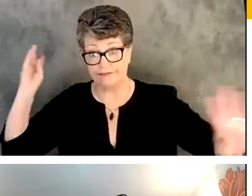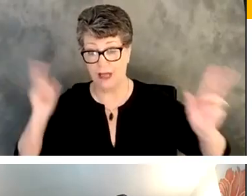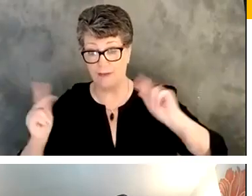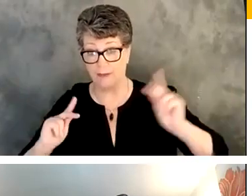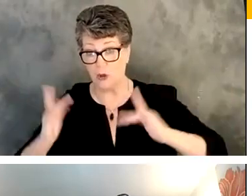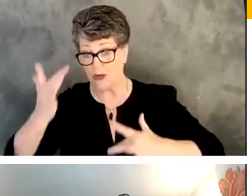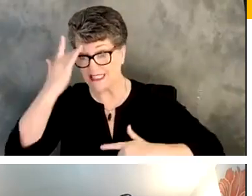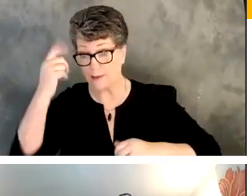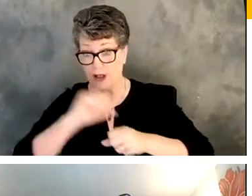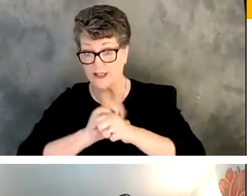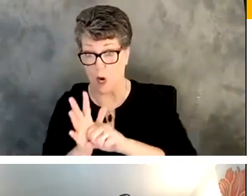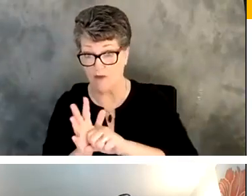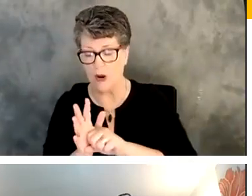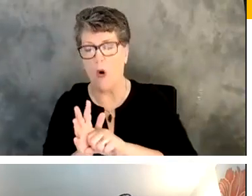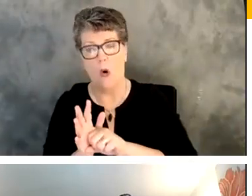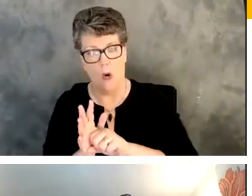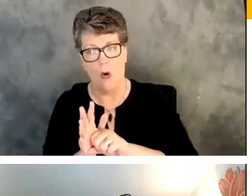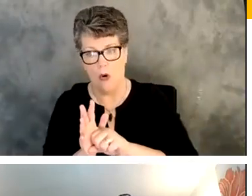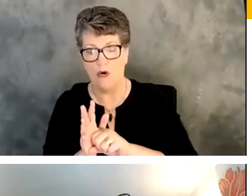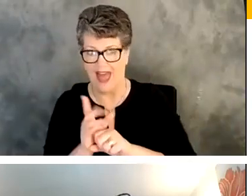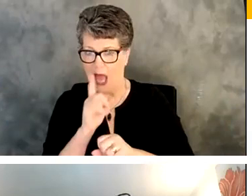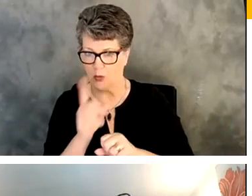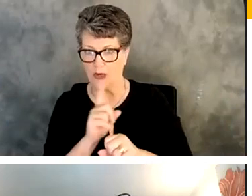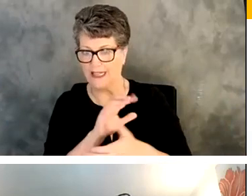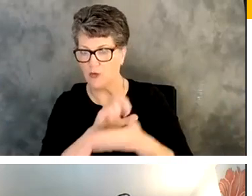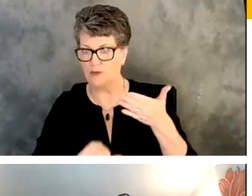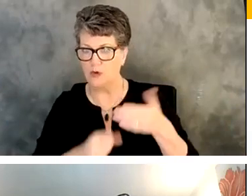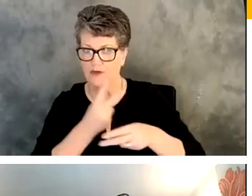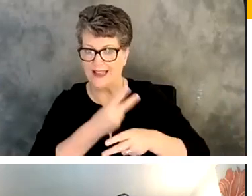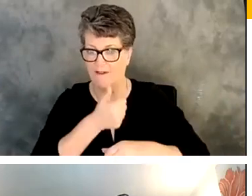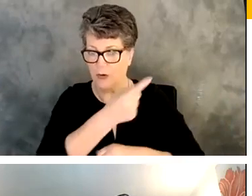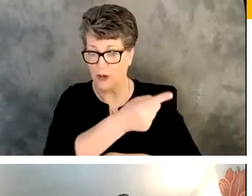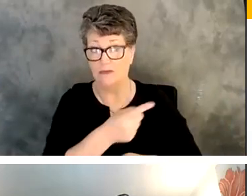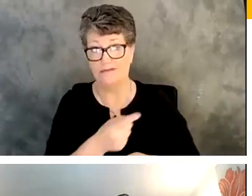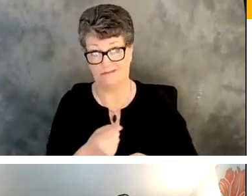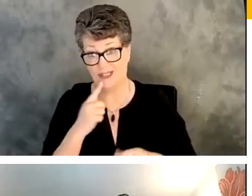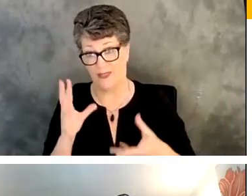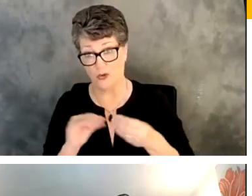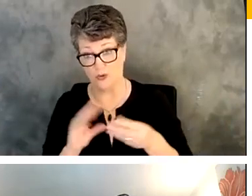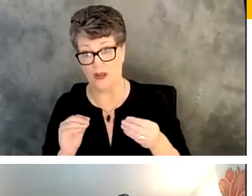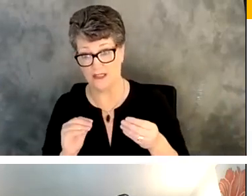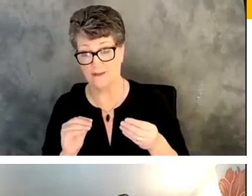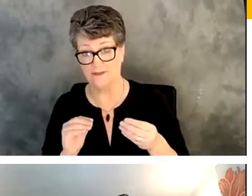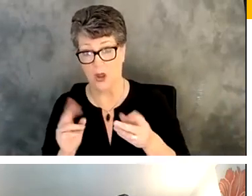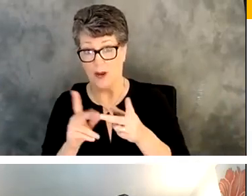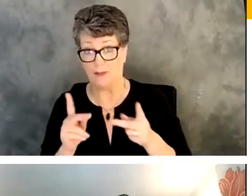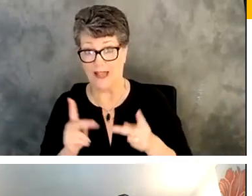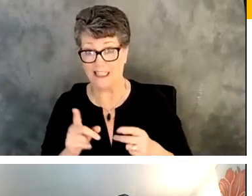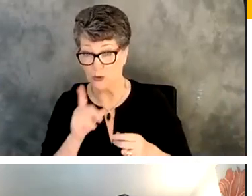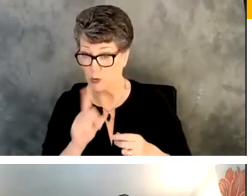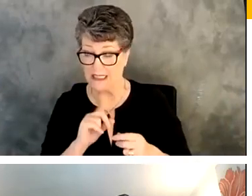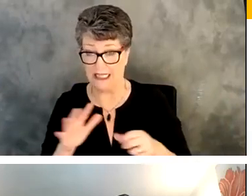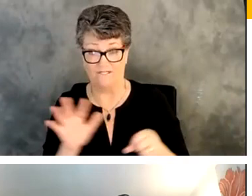sick because of COVID, then that takes away care from you, right? And so you might have seen some of those stories where in places where they're really